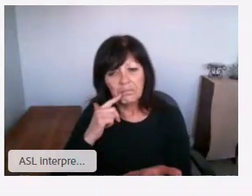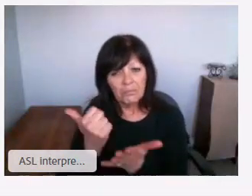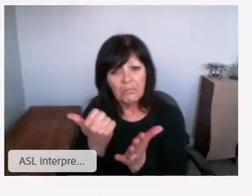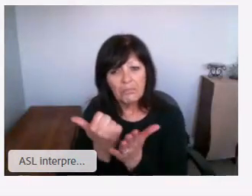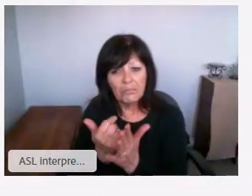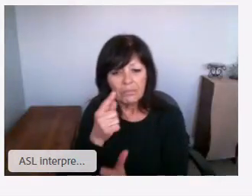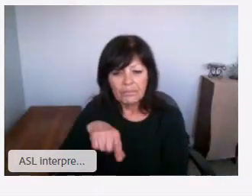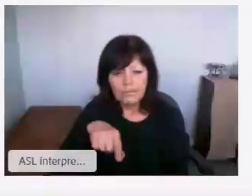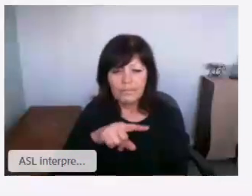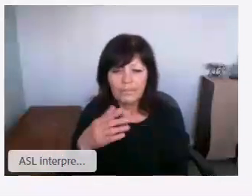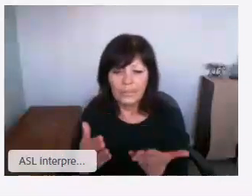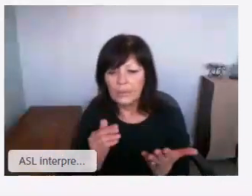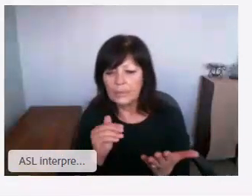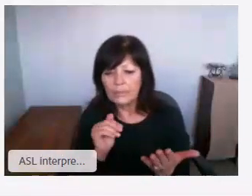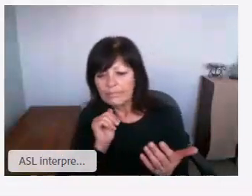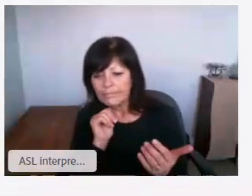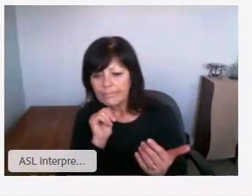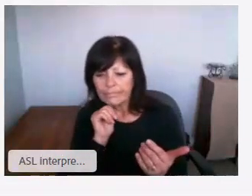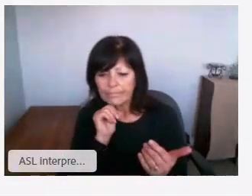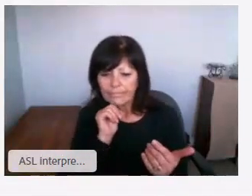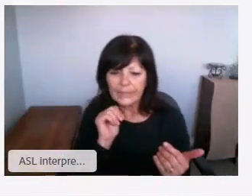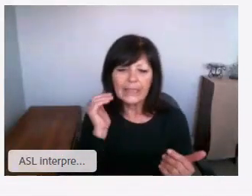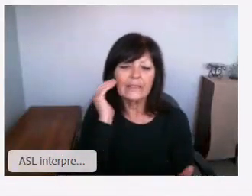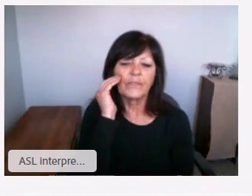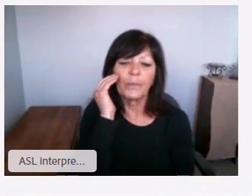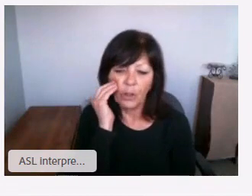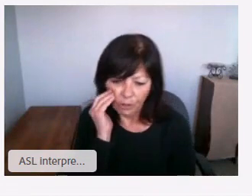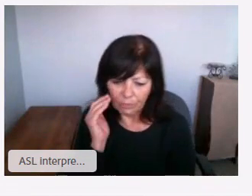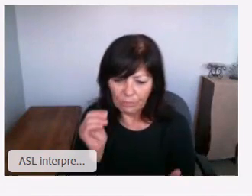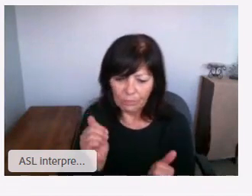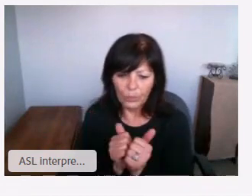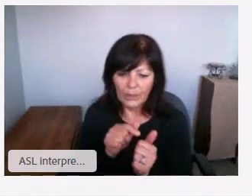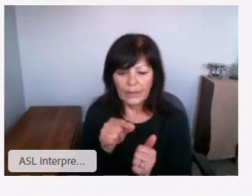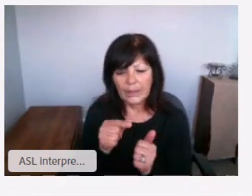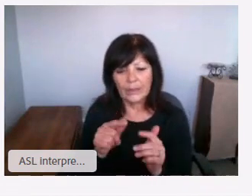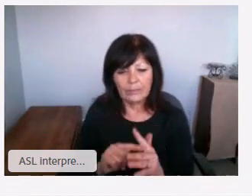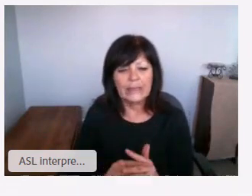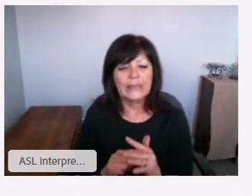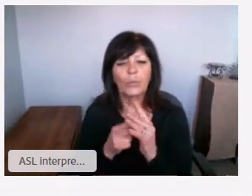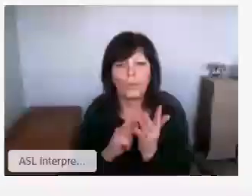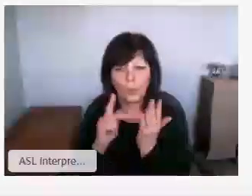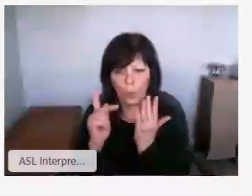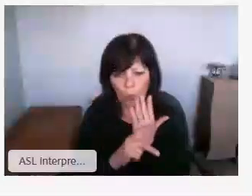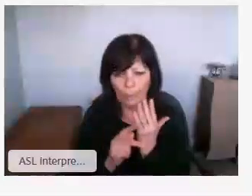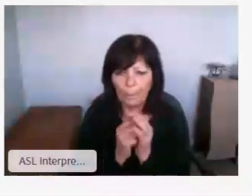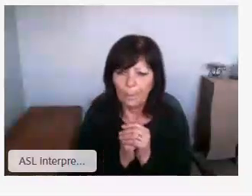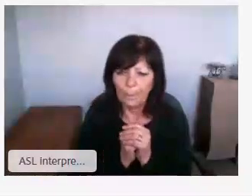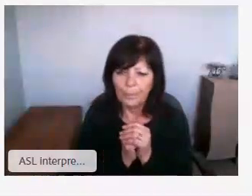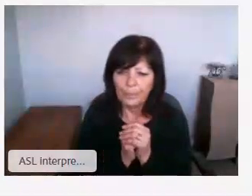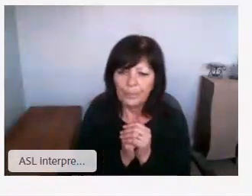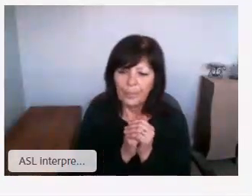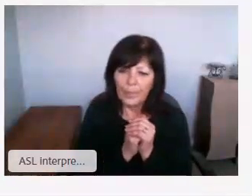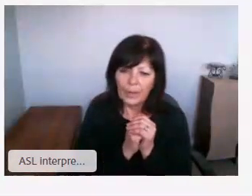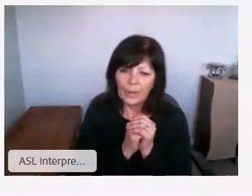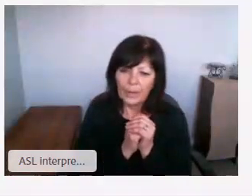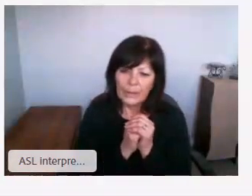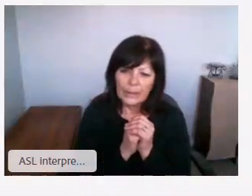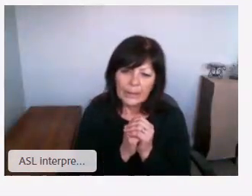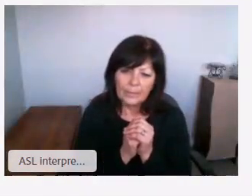those who may not be as familiar with the deployment program, the ITS4US deployment program, or the